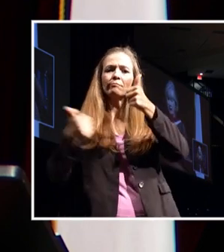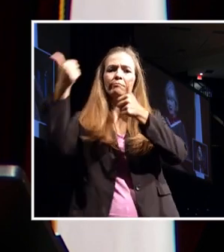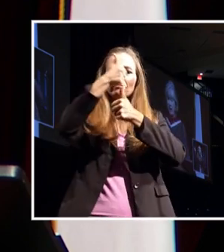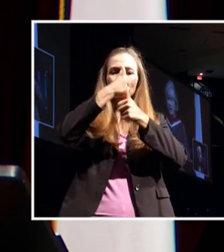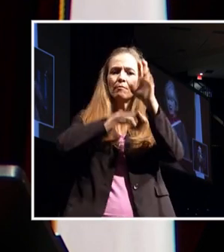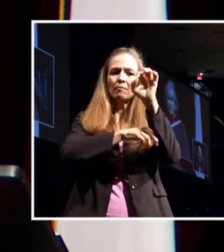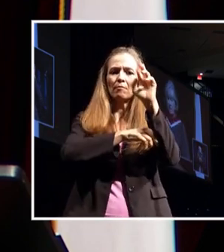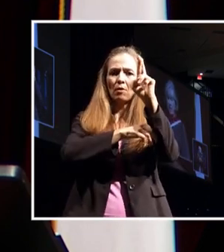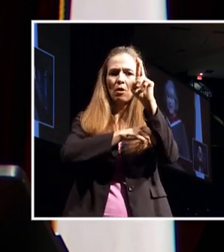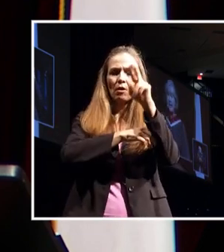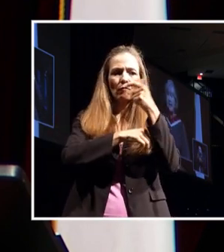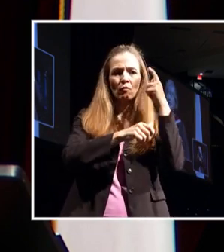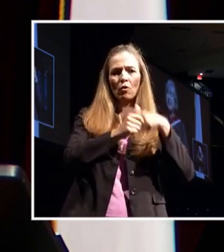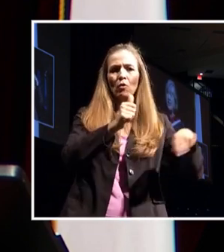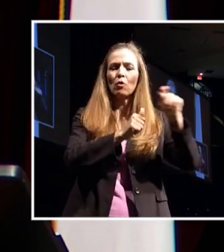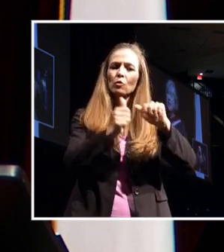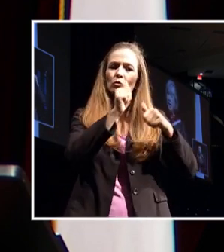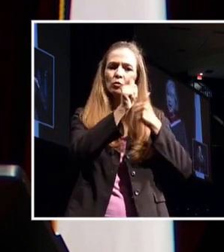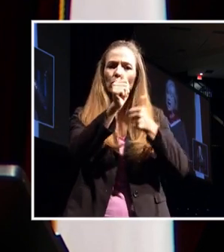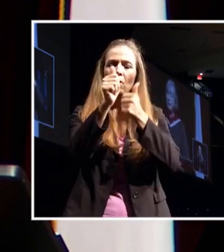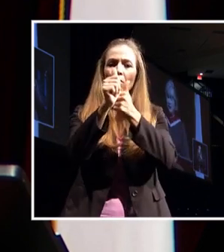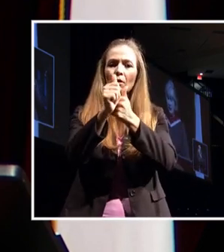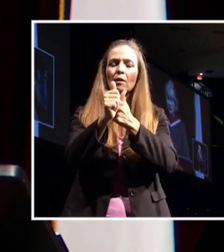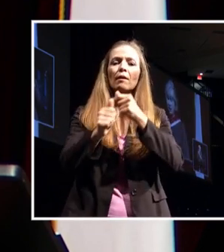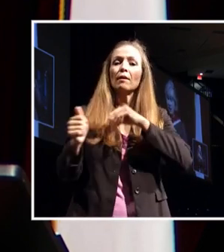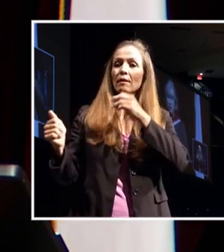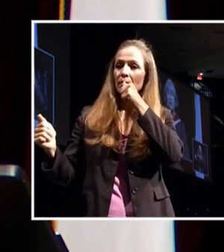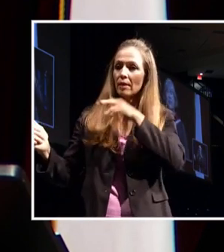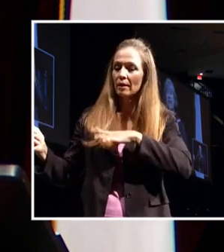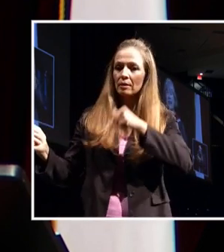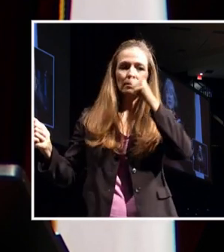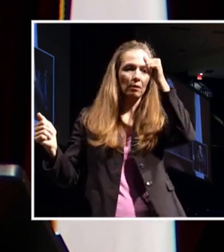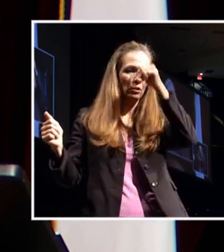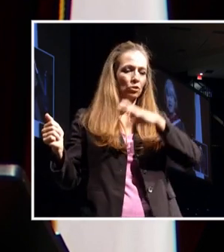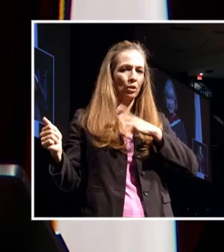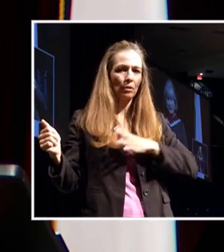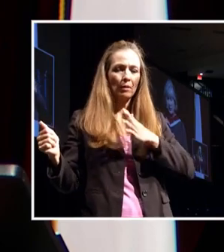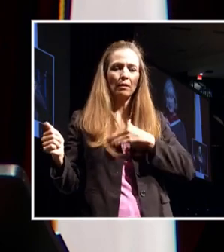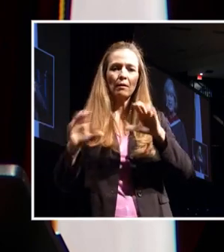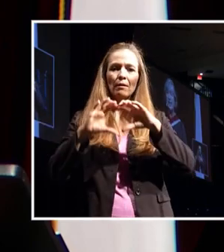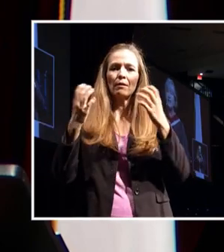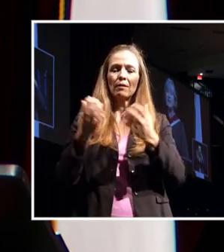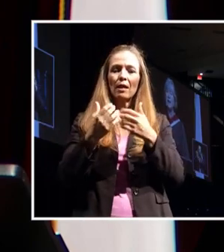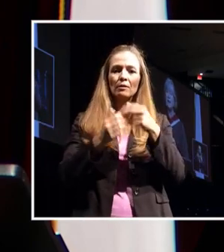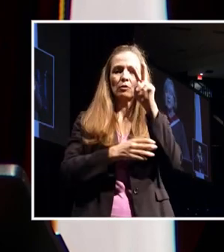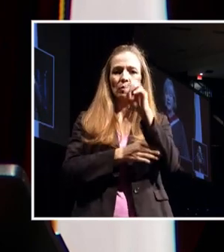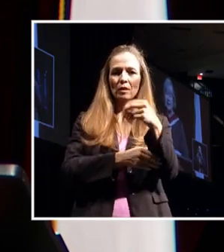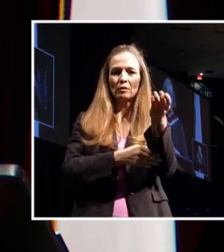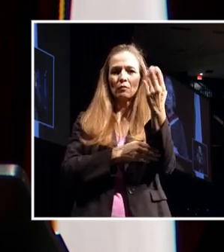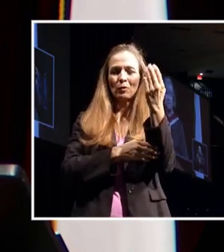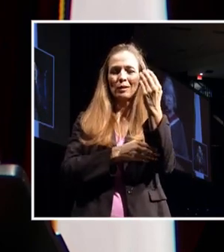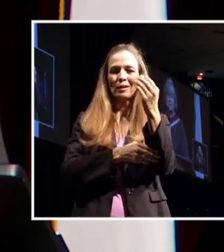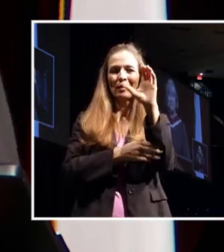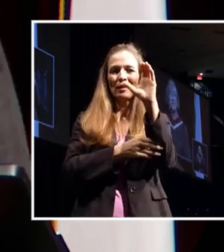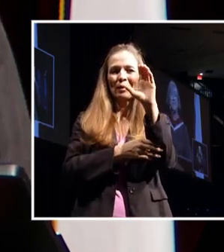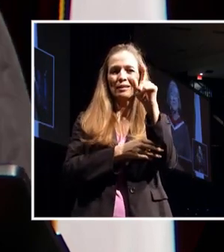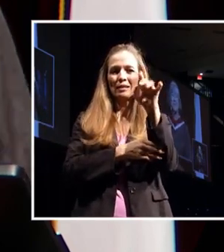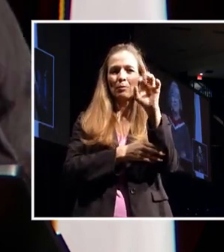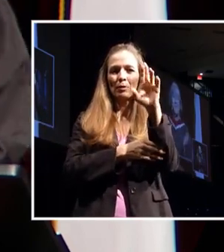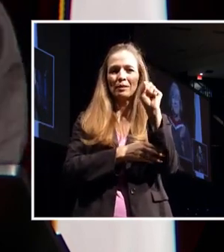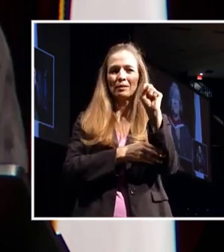for those to follow. Ladies and gentlemen, I present to you the class of 2014 of Cypress Lakes.